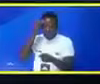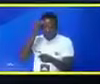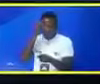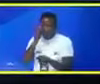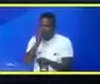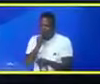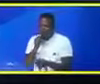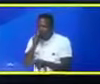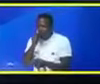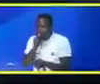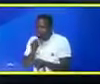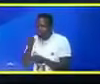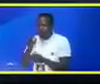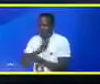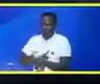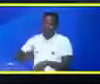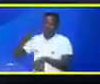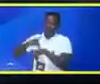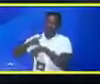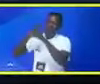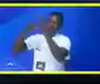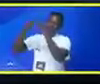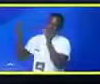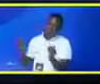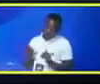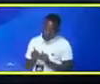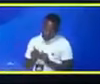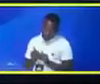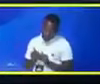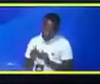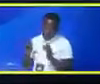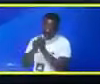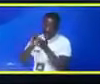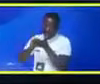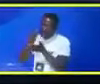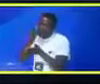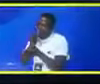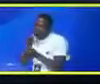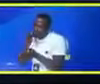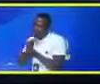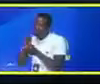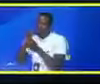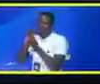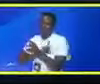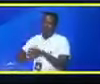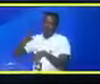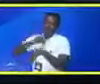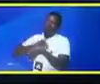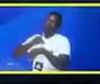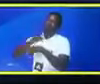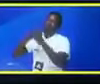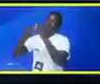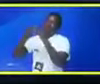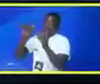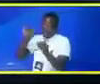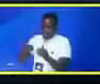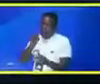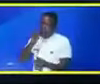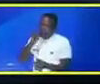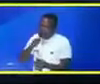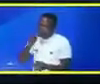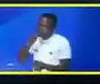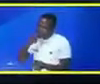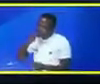mysteries of the kingdom of heaven. They are called mysteries. These are the secrets, ladies and gentlemen,